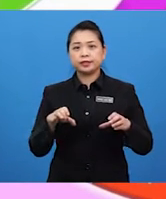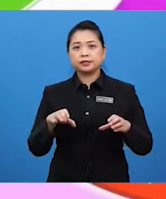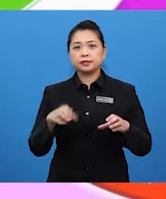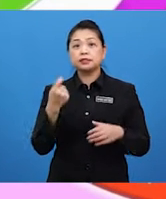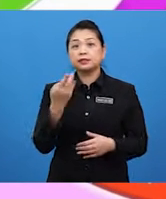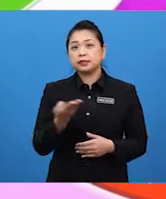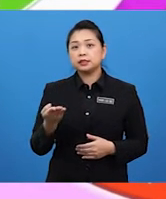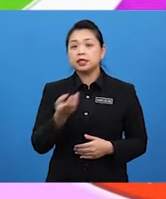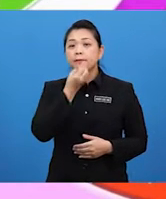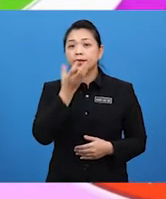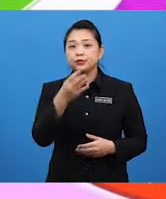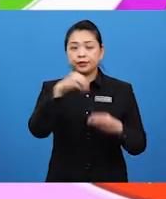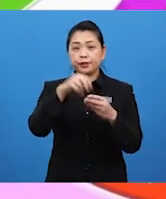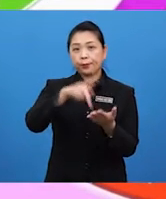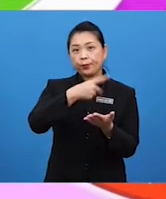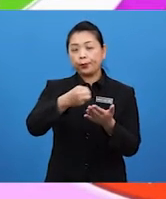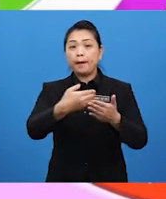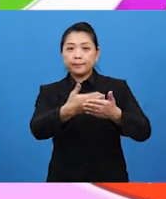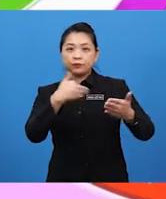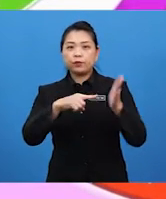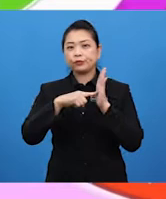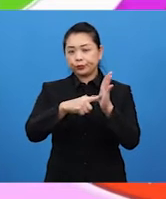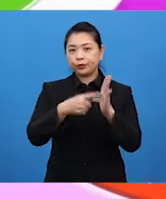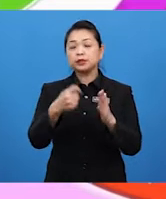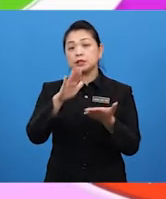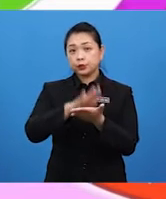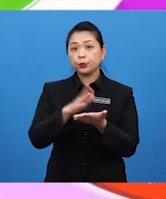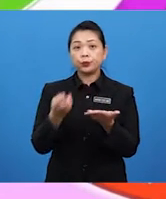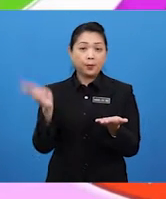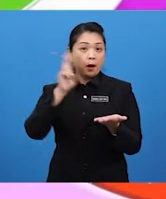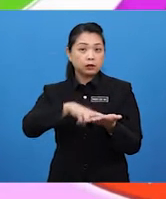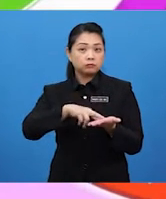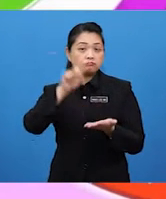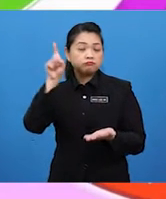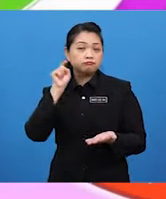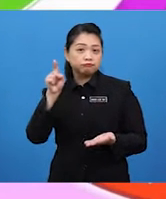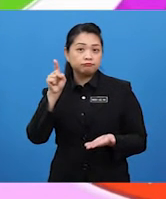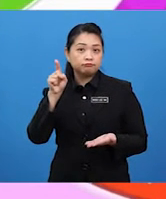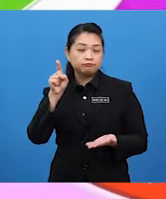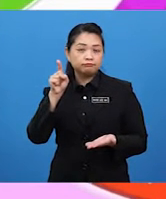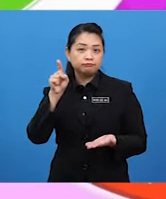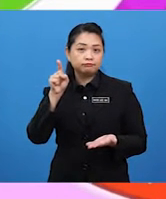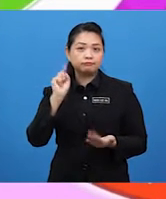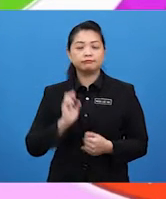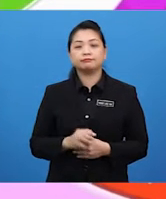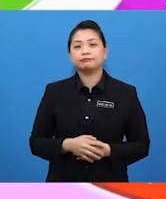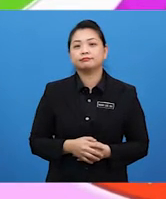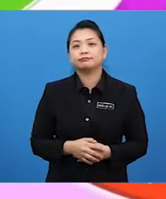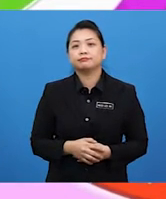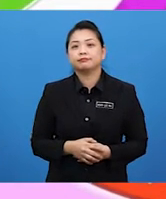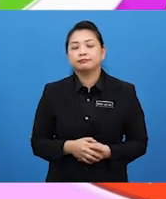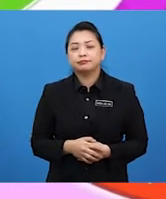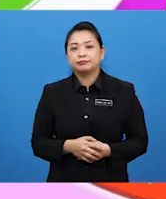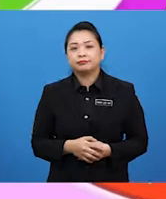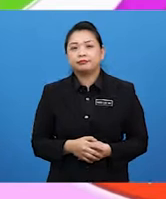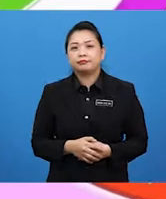things mentioned in the poem before showing the school report? Give a reason.